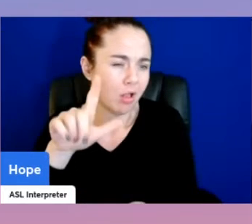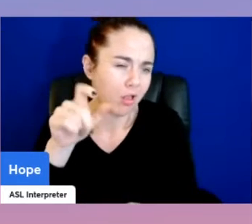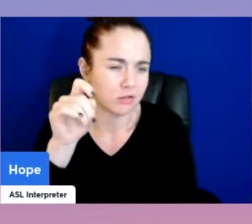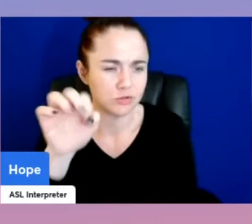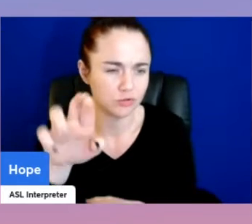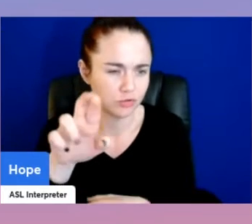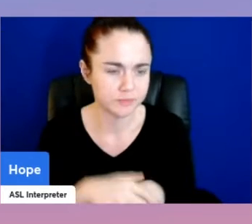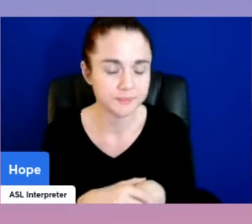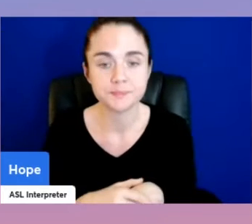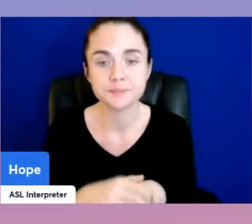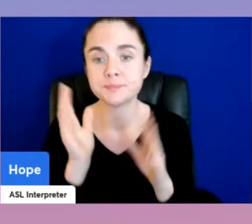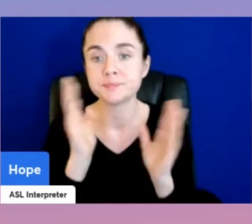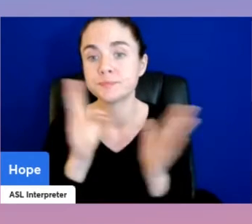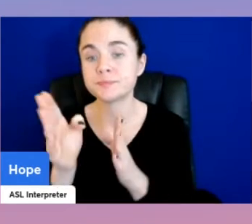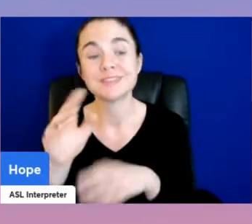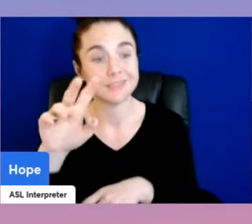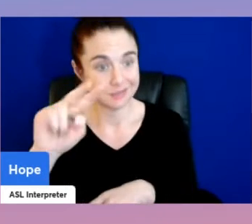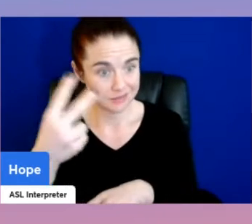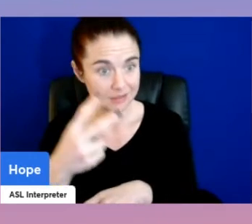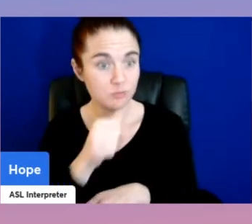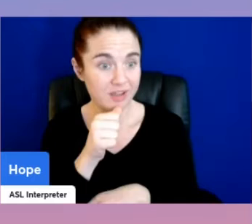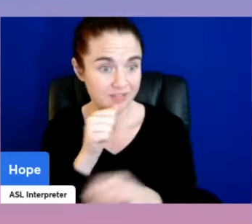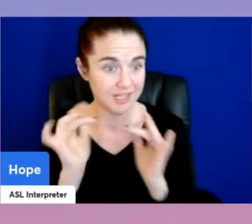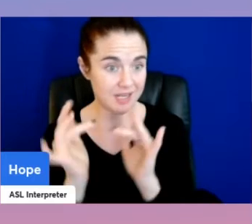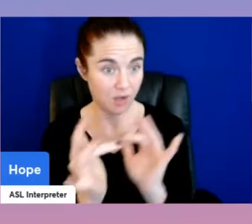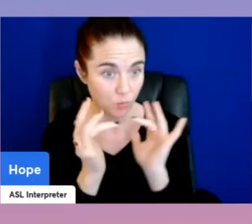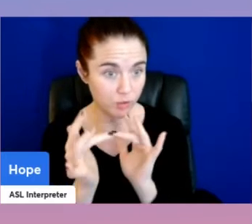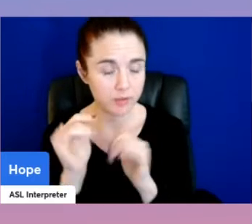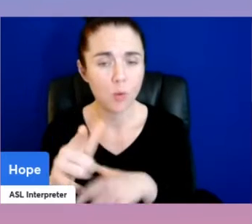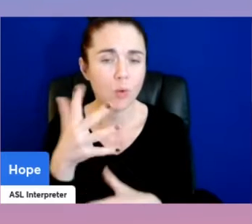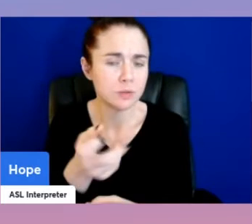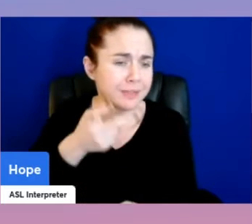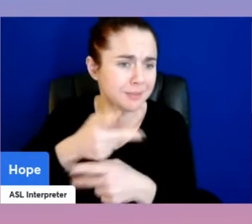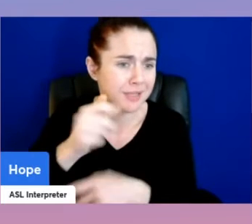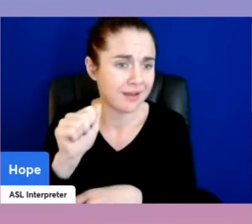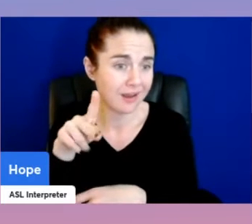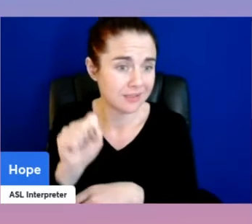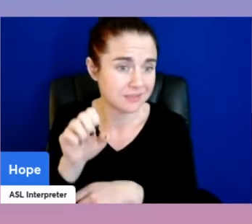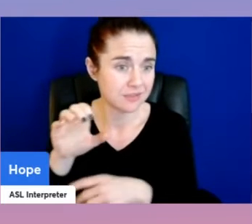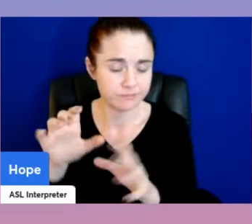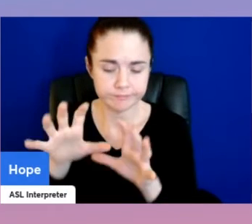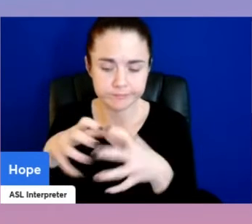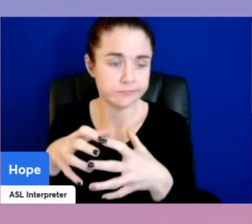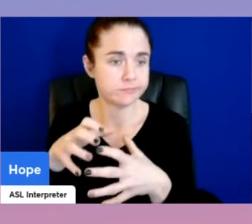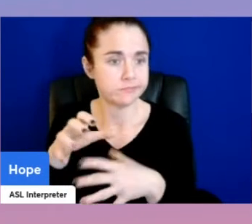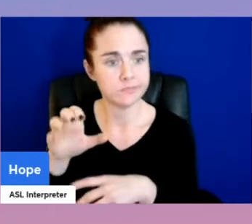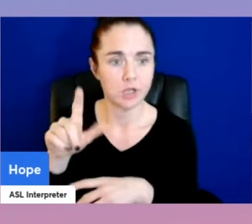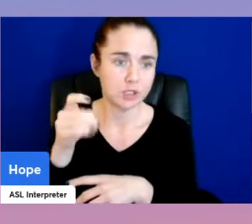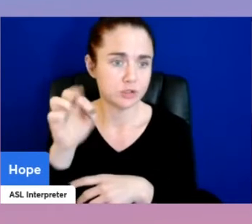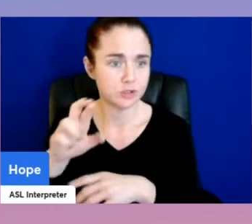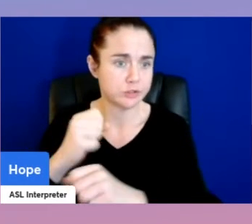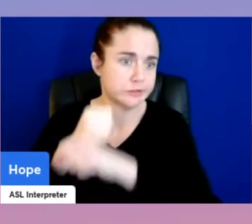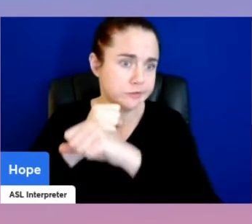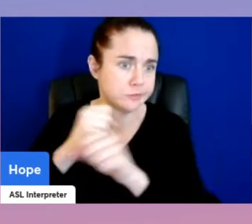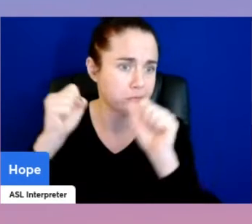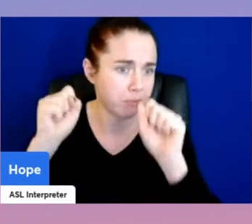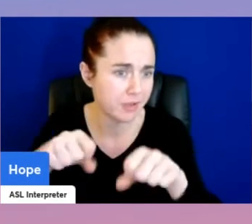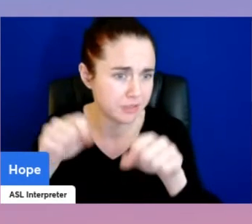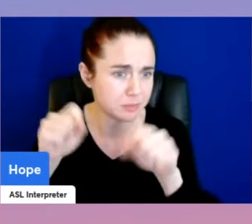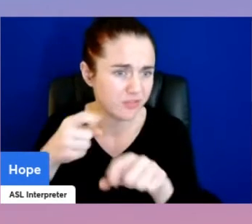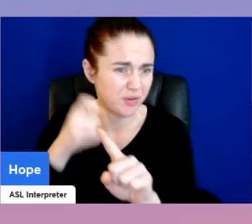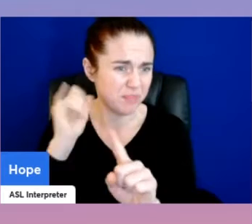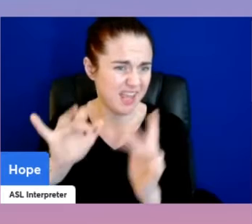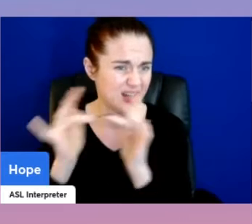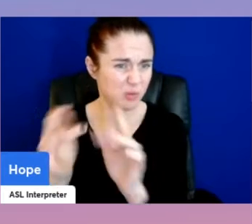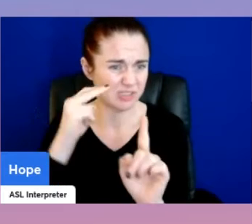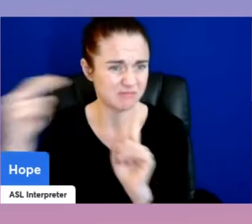The second one is private networking. We want to keep our AKS cluster as secure as possible from a network standpoint. So we're not going to